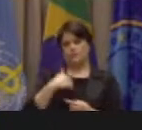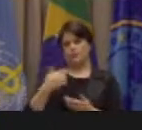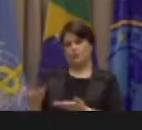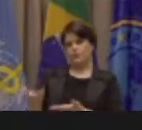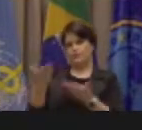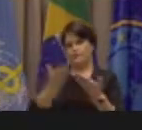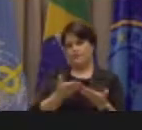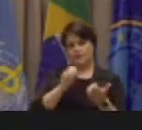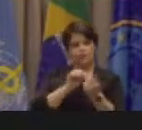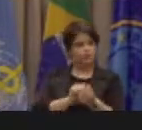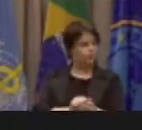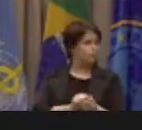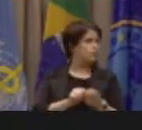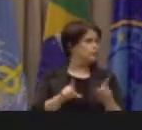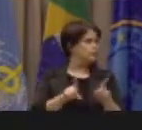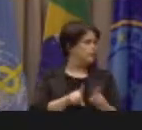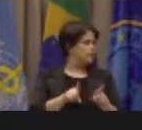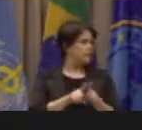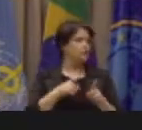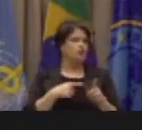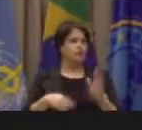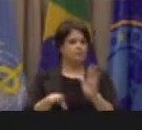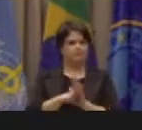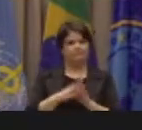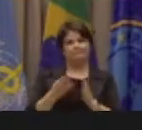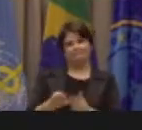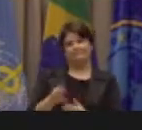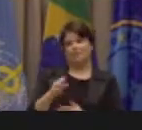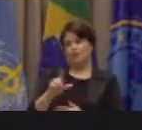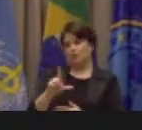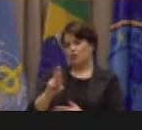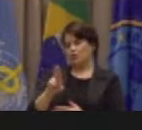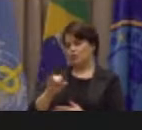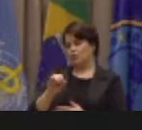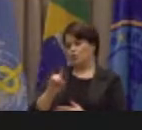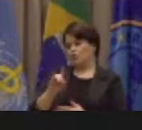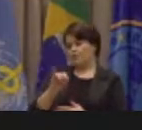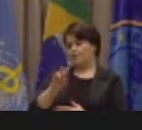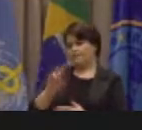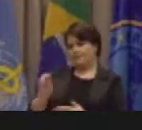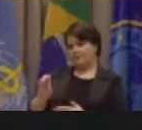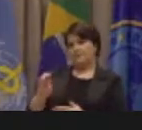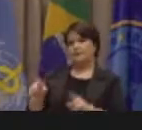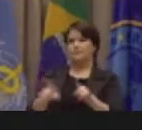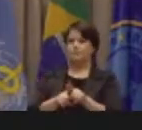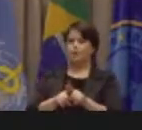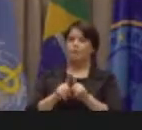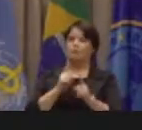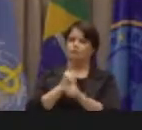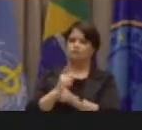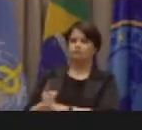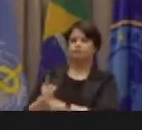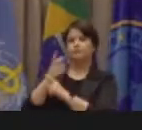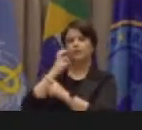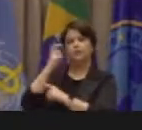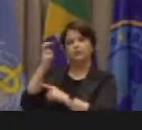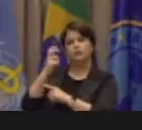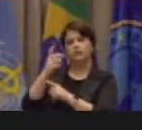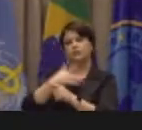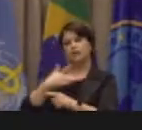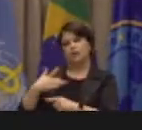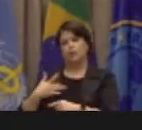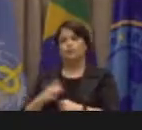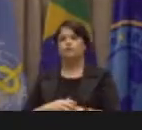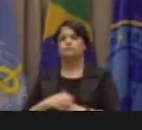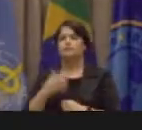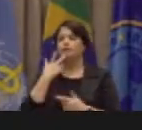Parro, Brazil. We'd like to invite Mr. Ludovic Reves, Regional Advisor, Evidence and Intelligence for